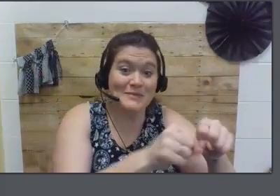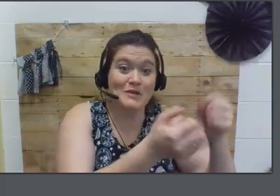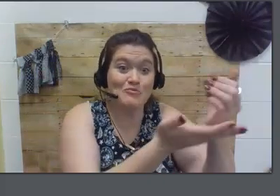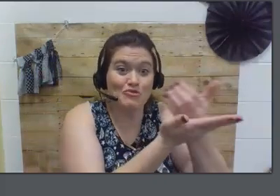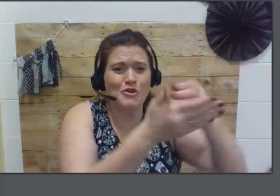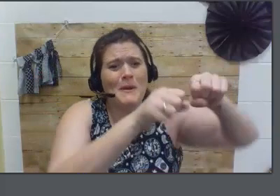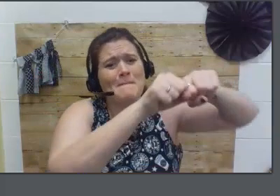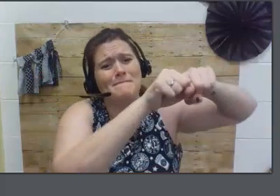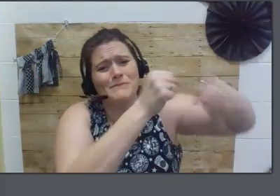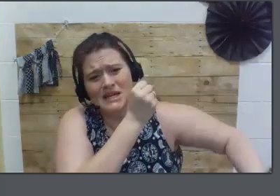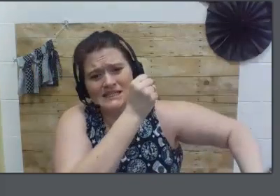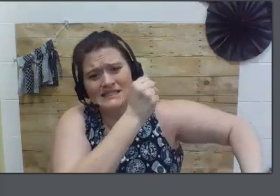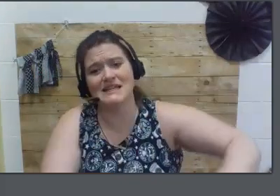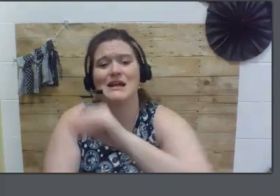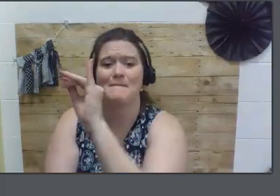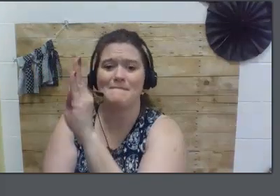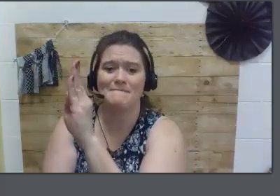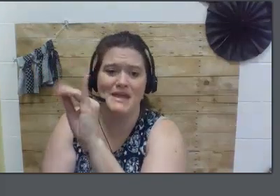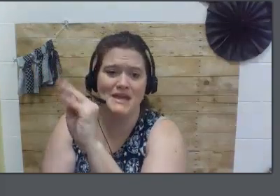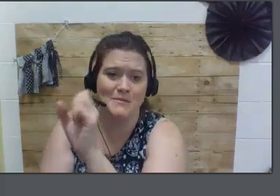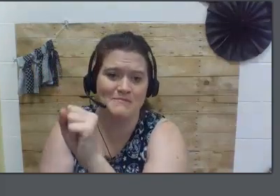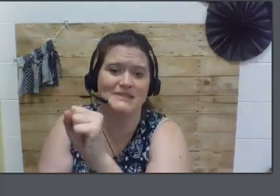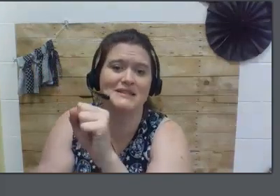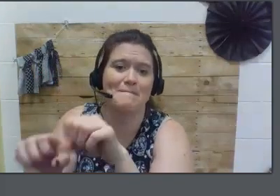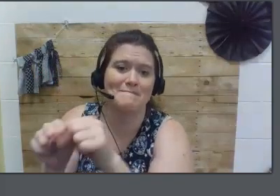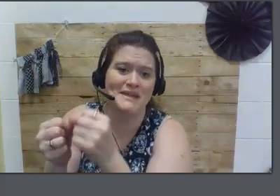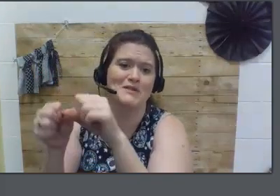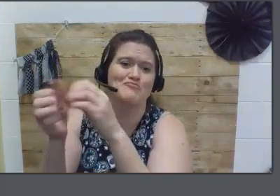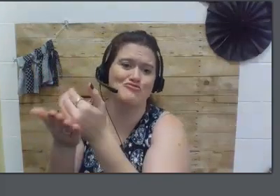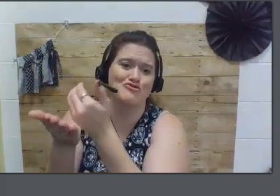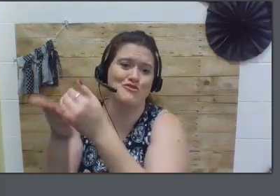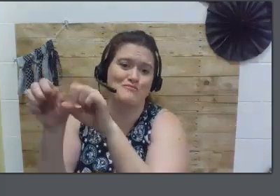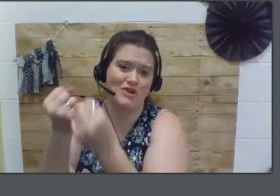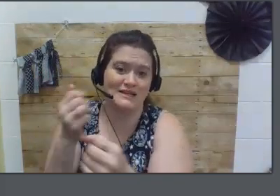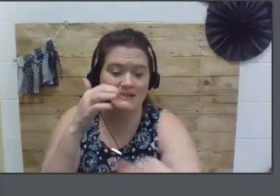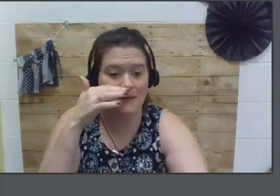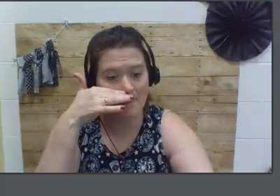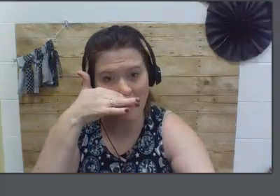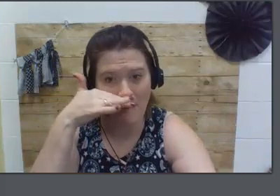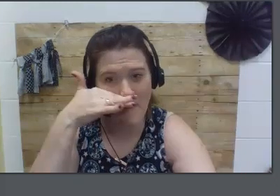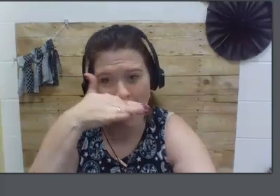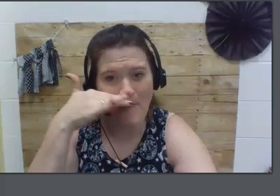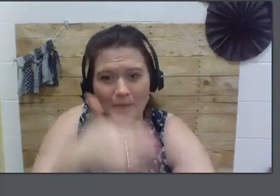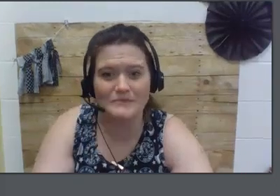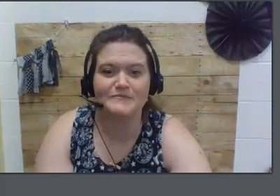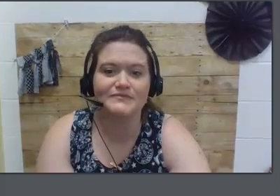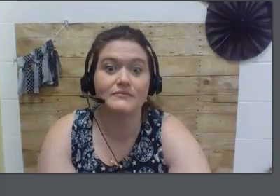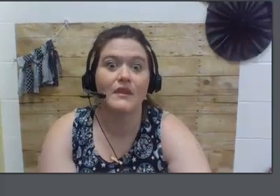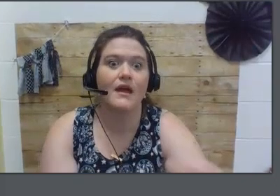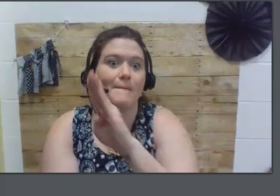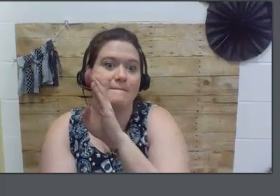Ben's bent broom breaks. Bim's bent broom breaks.